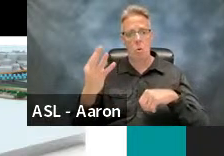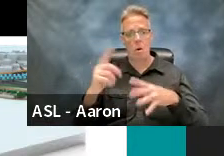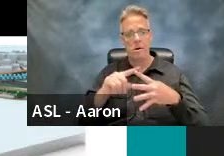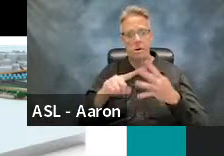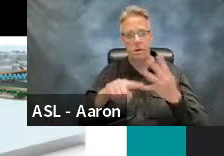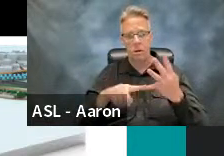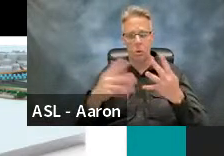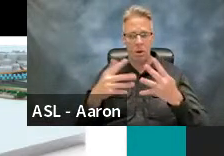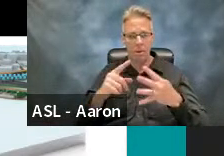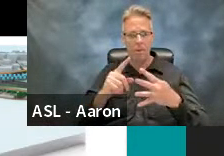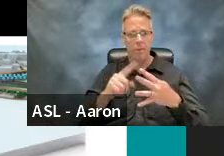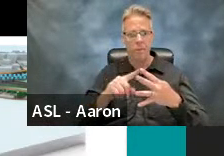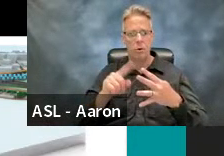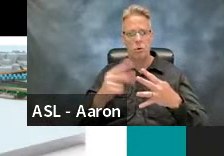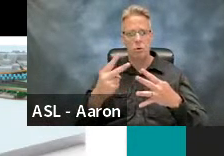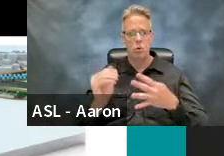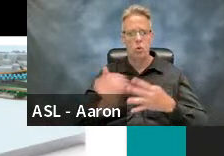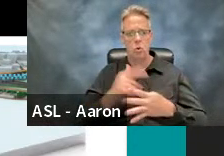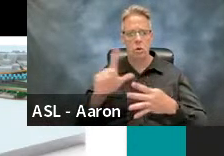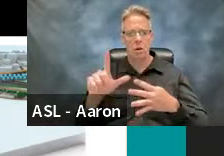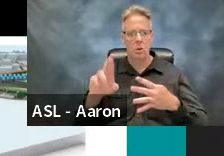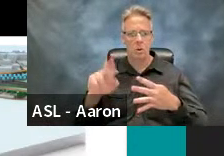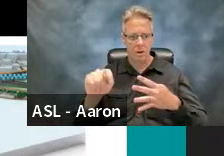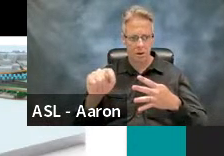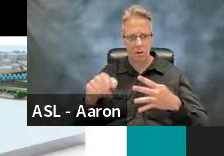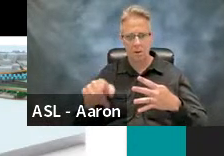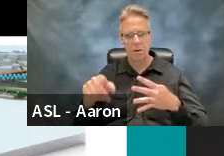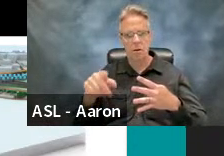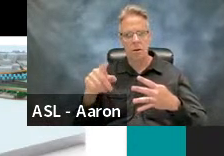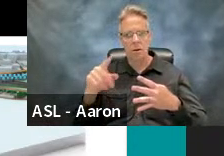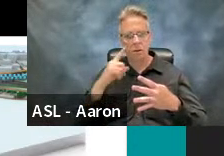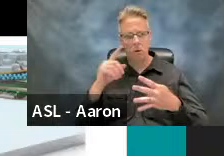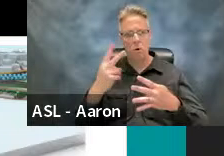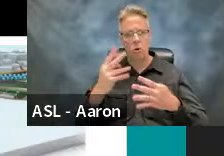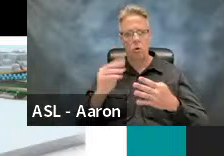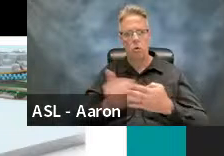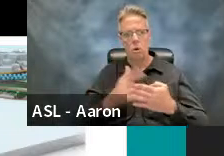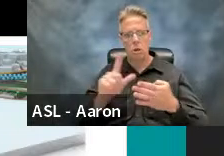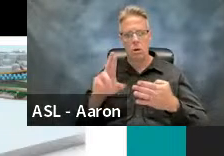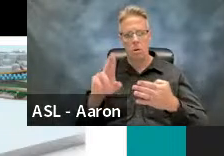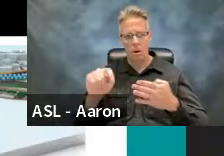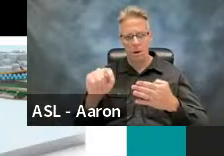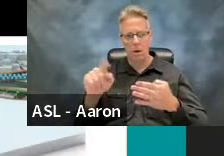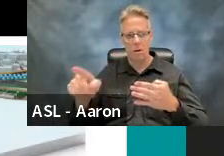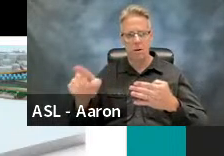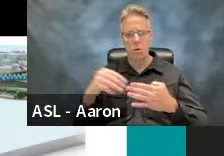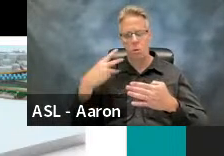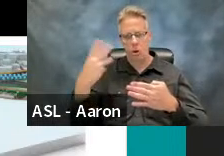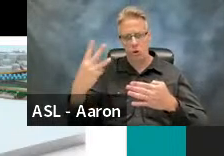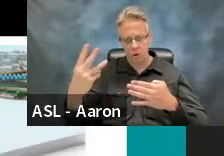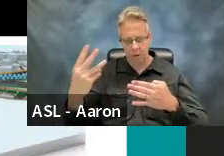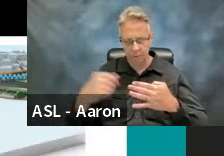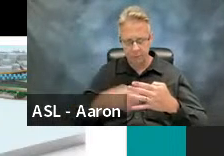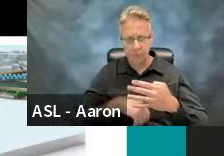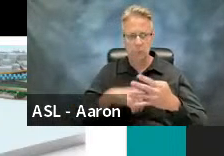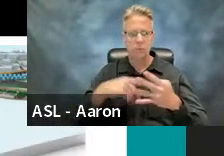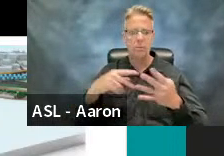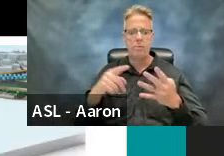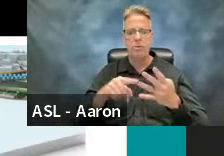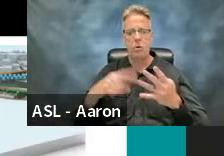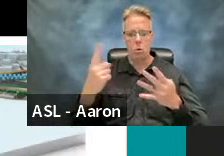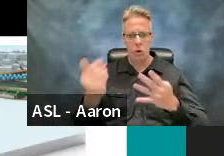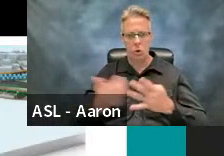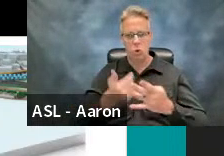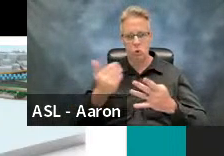include 2 new light rail stations, up to 2 new light rail stations in Washington, 1 new light